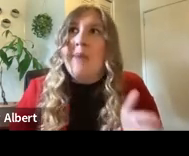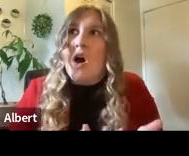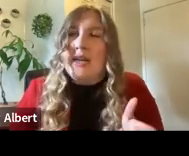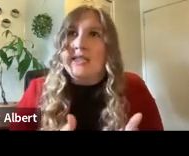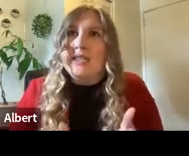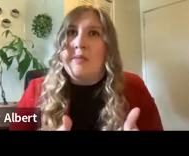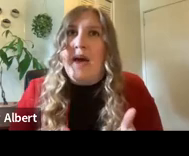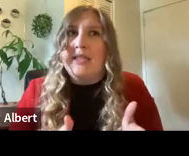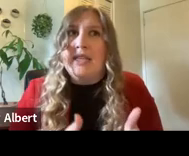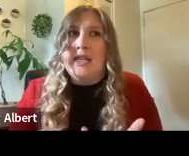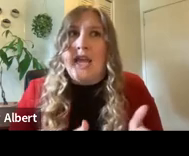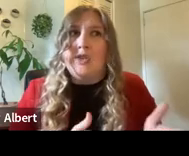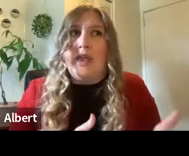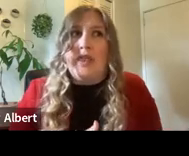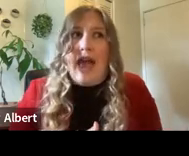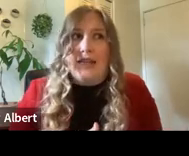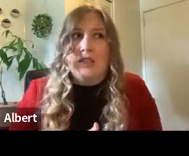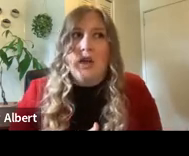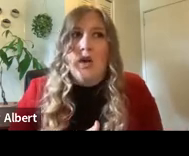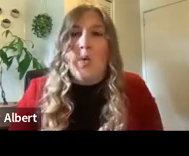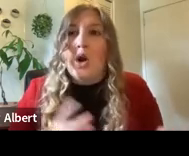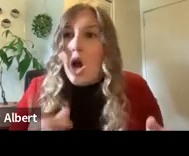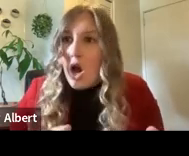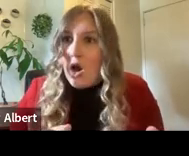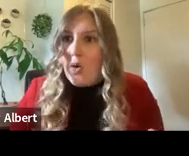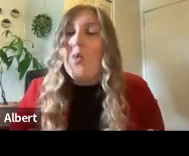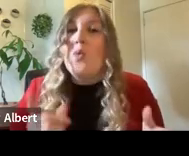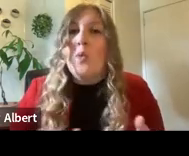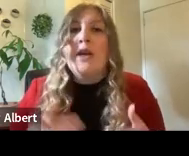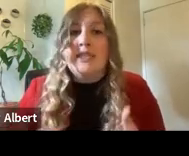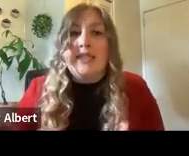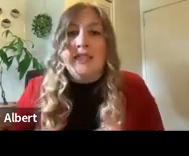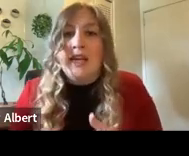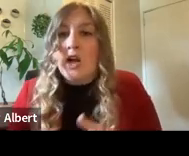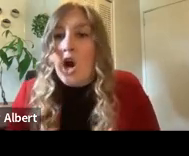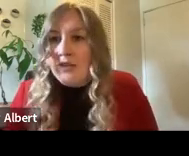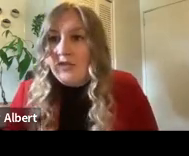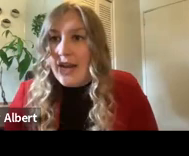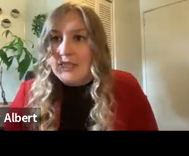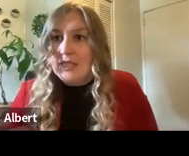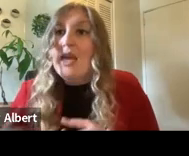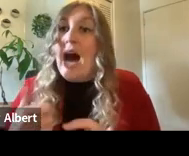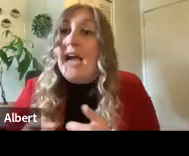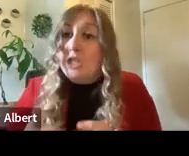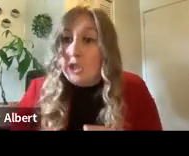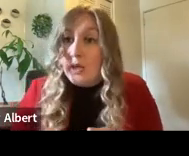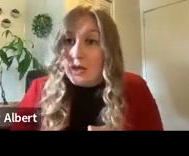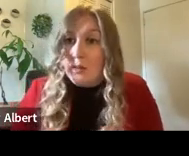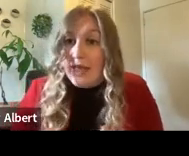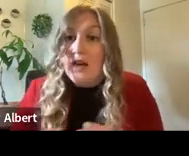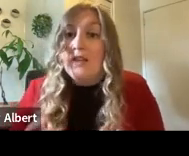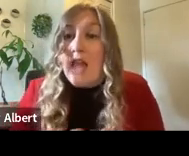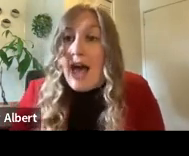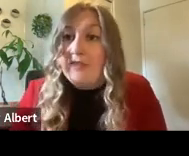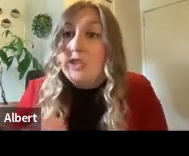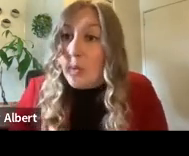where is my audience going to best engage with that? Or, oh, we're attending a conference, I should do a little